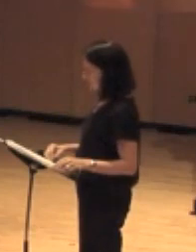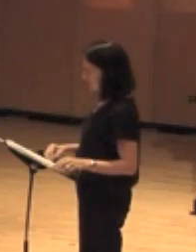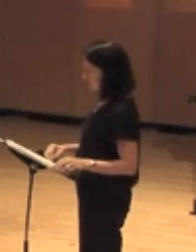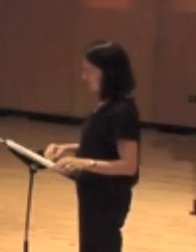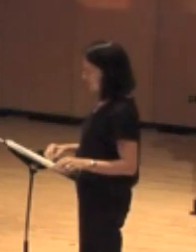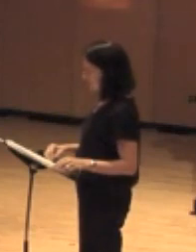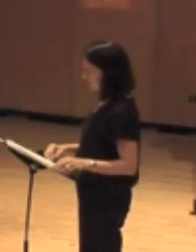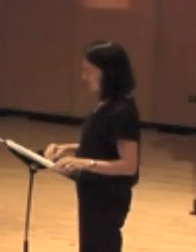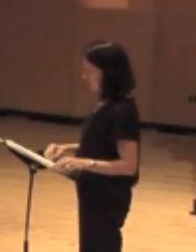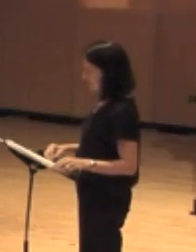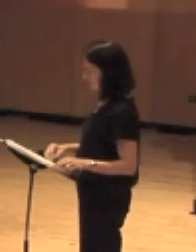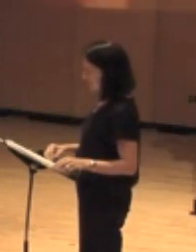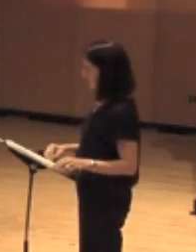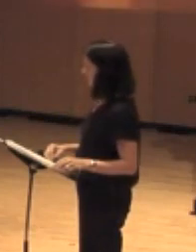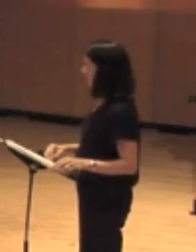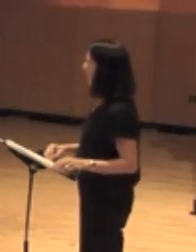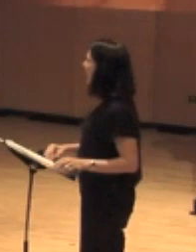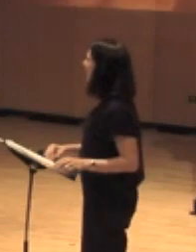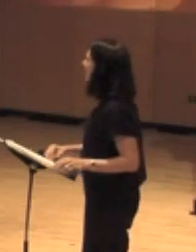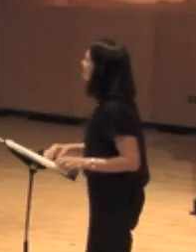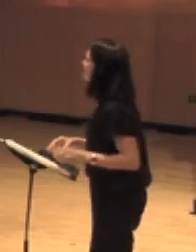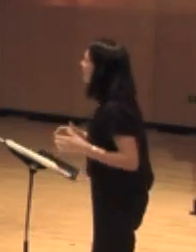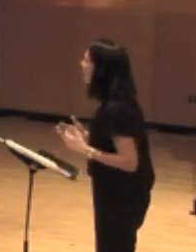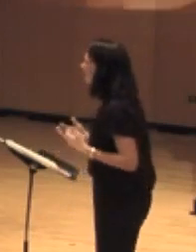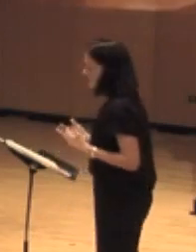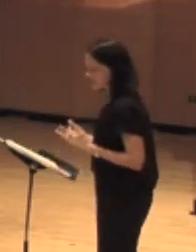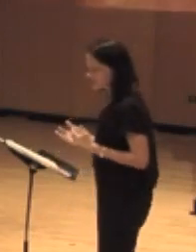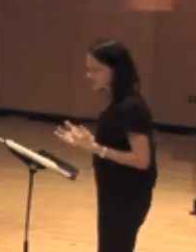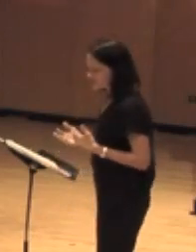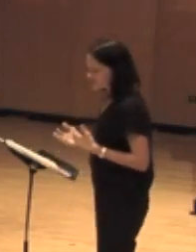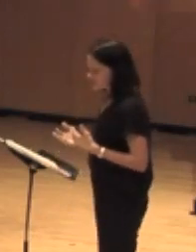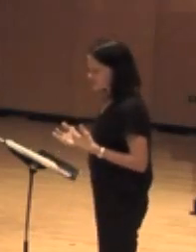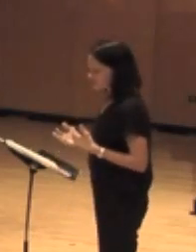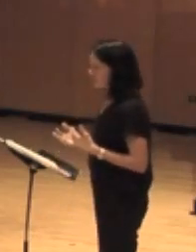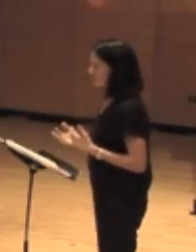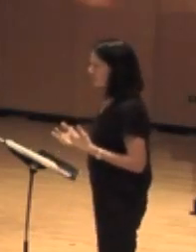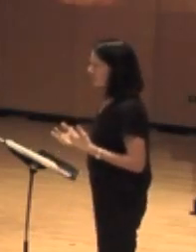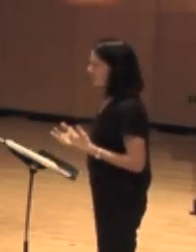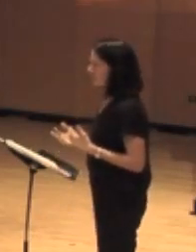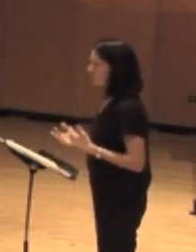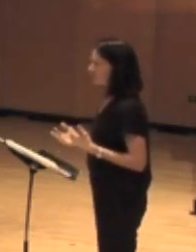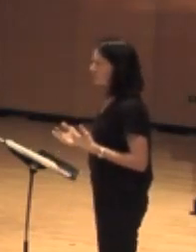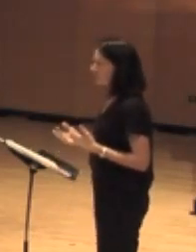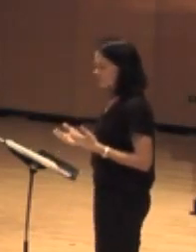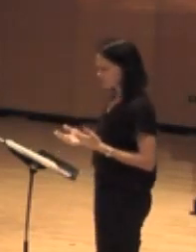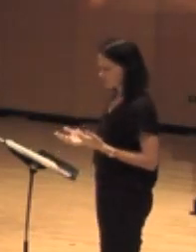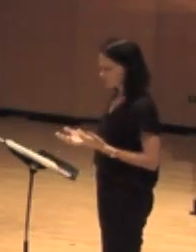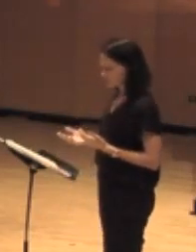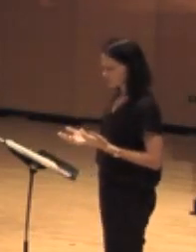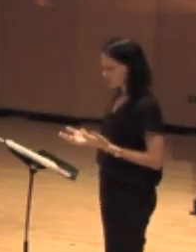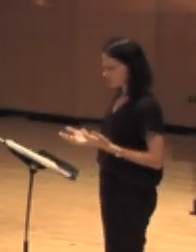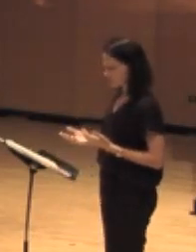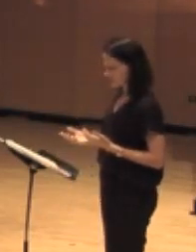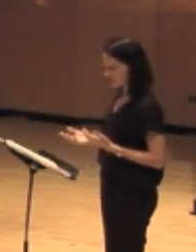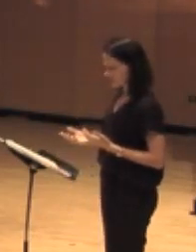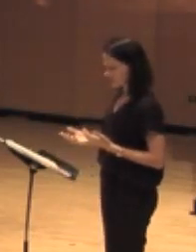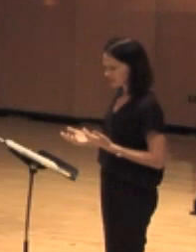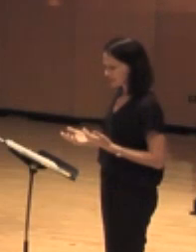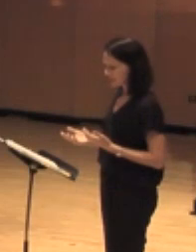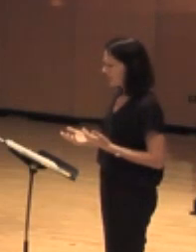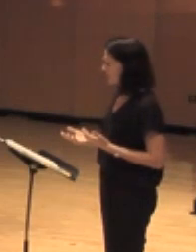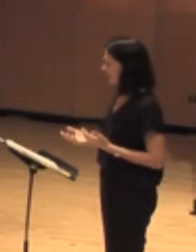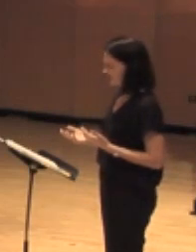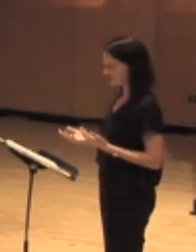not no after all these years no what what do I mean by